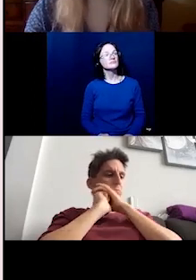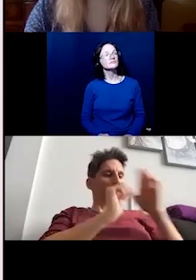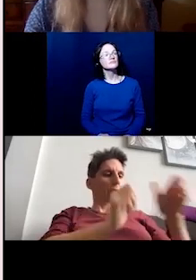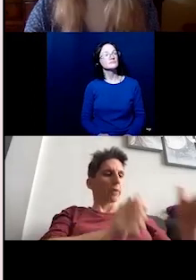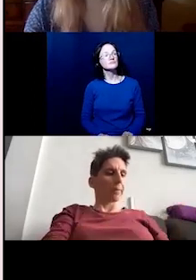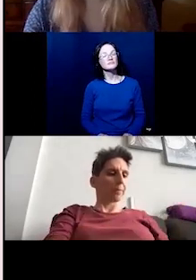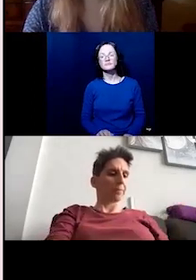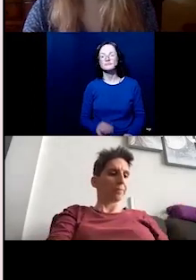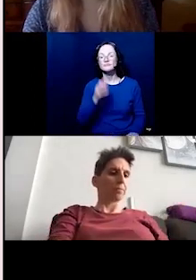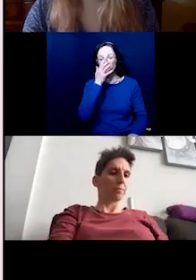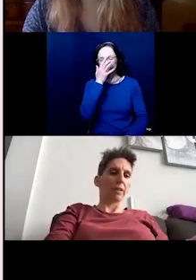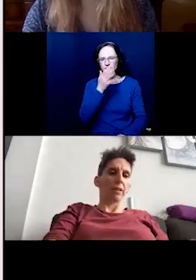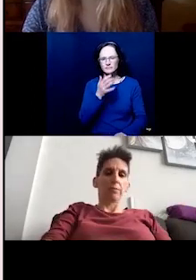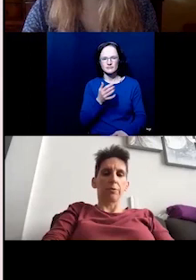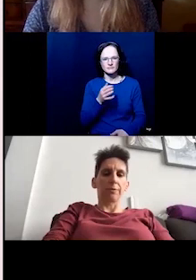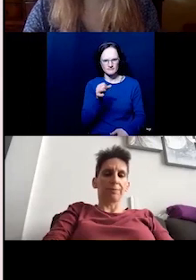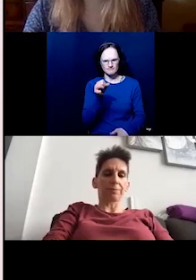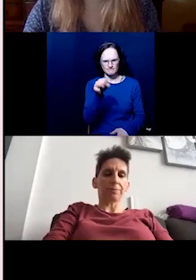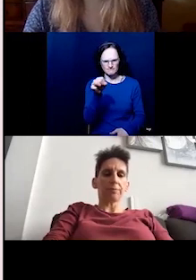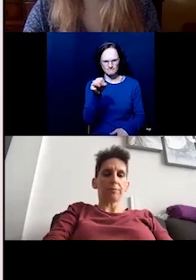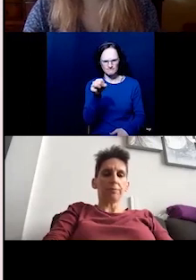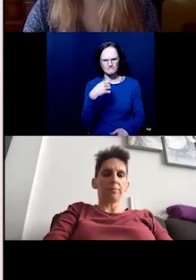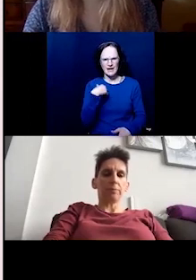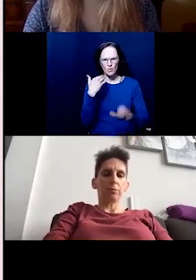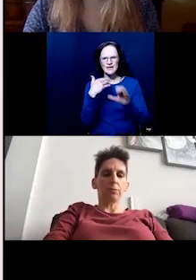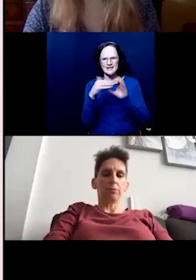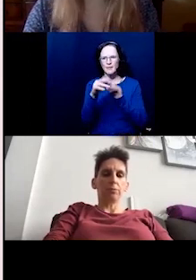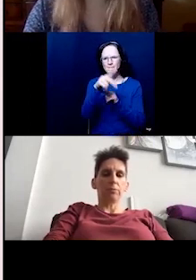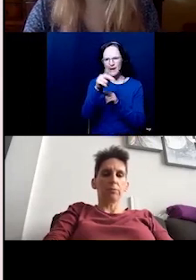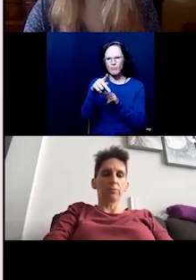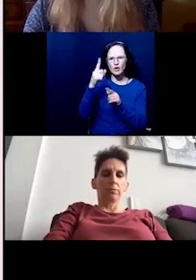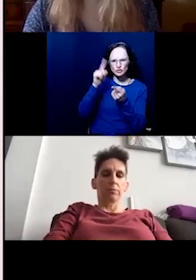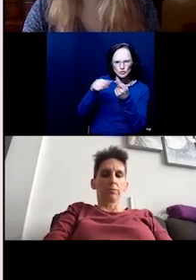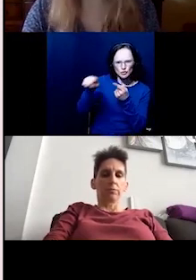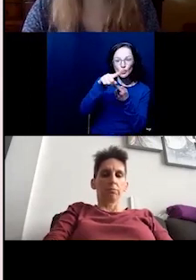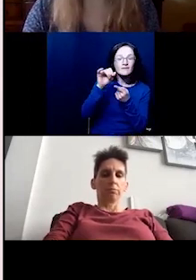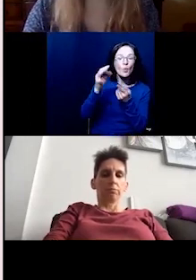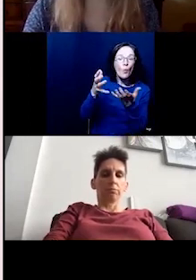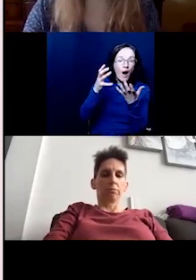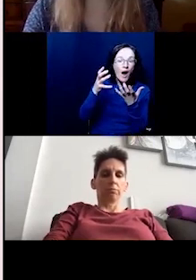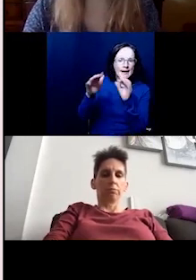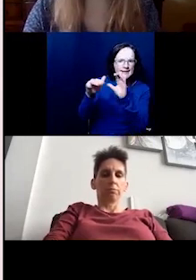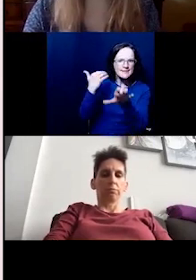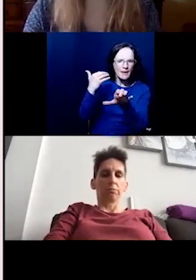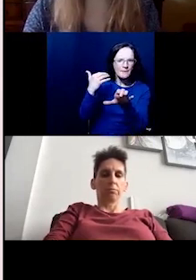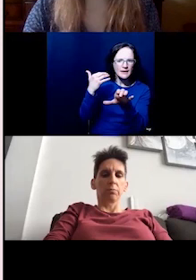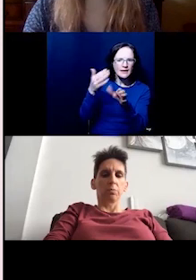Yeah, I'm gonna email the PowerPoint to anybody who wants that. So yeah.